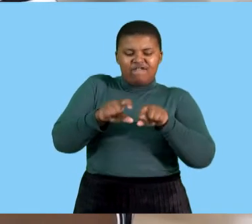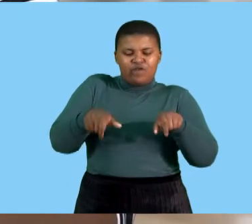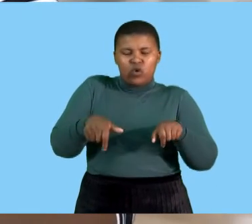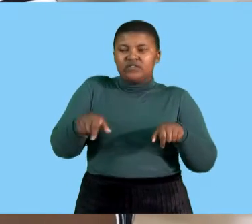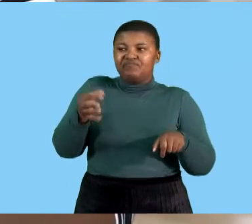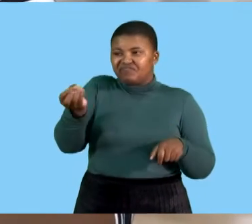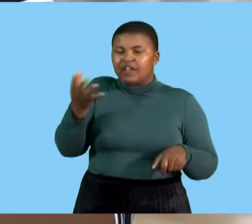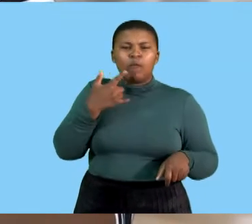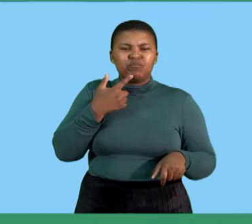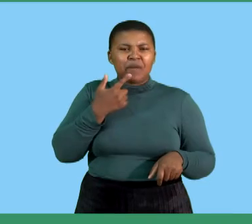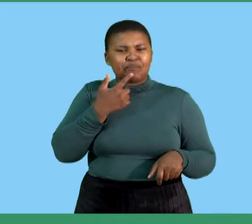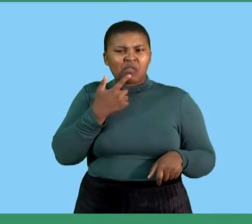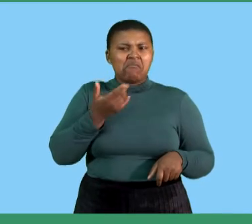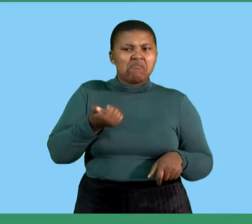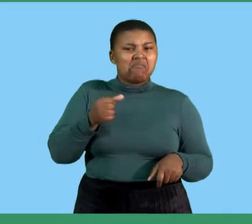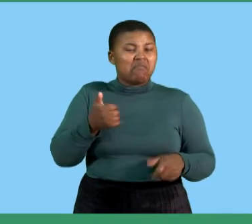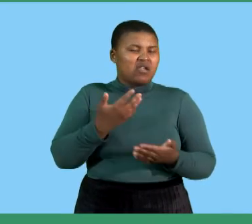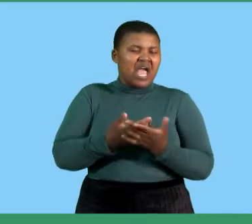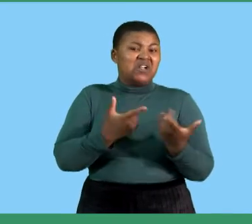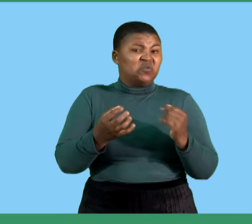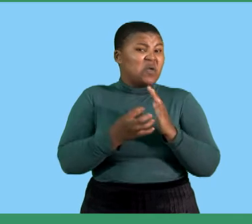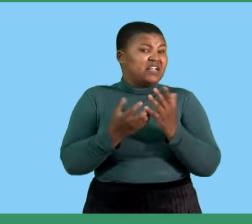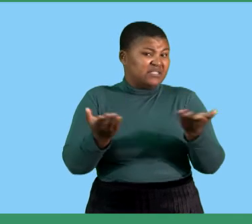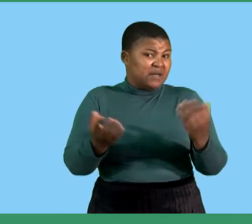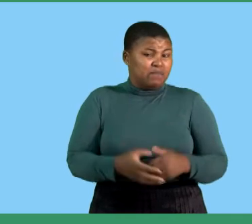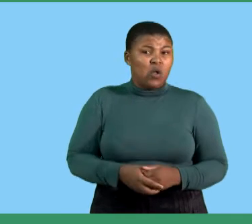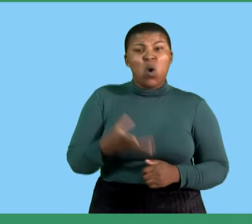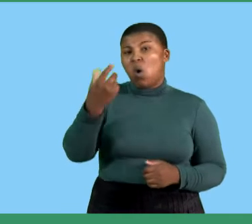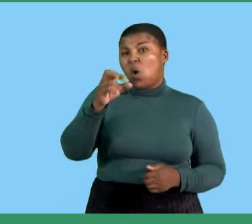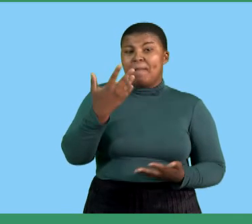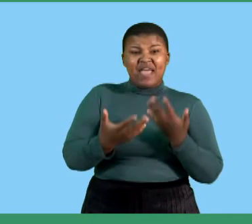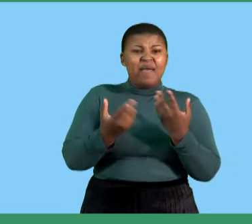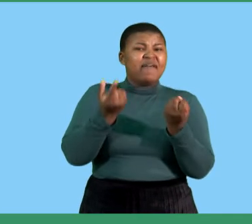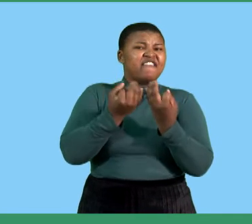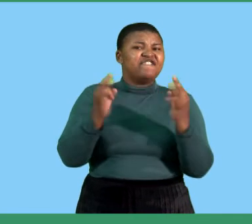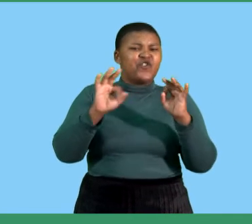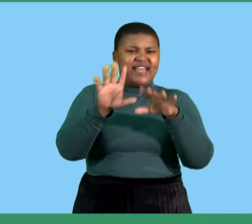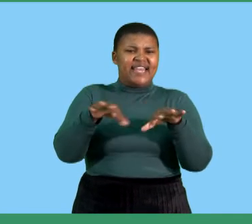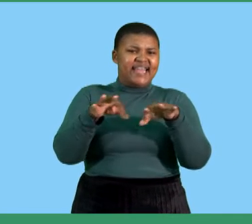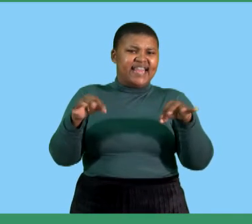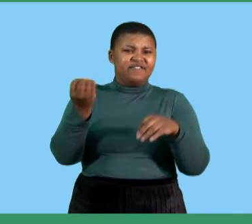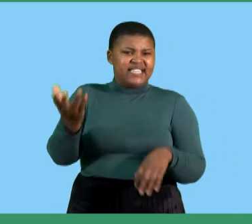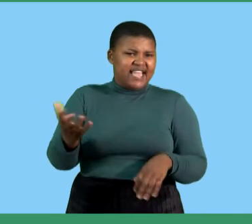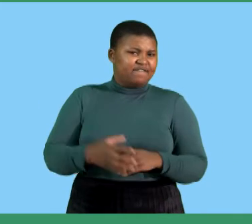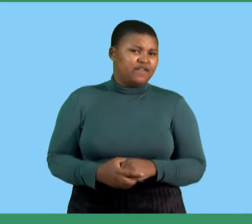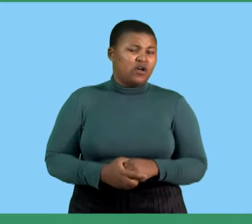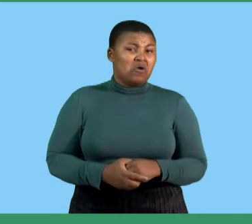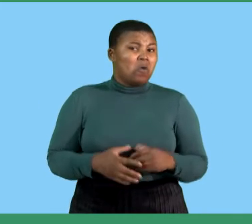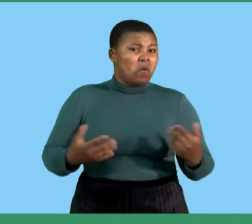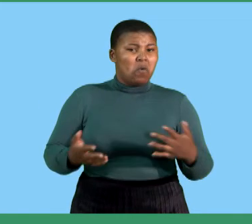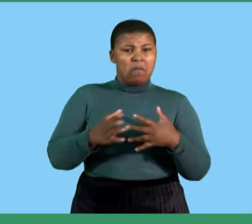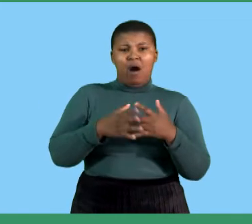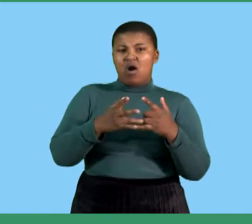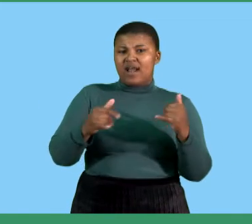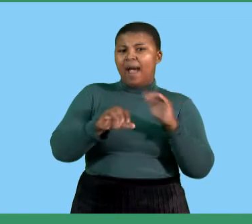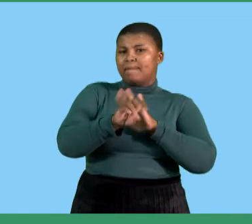promotion strategy that you can use. We've got also the free gifts. You can offer them free gifts, direct mailing, online marketing. You